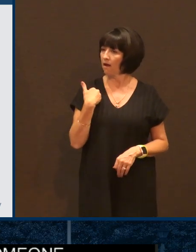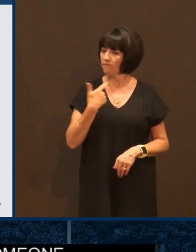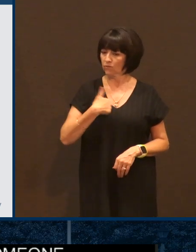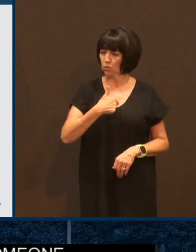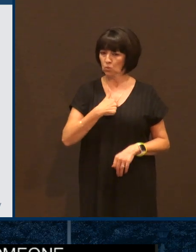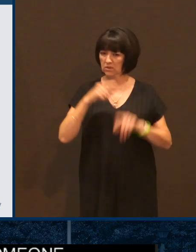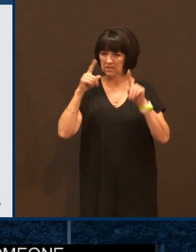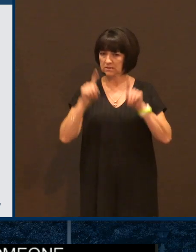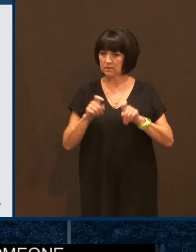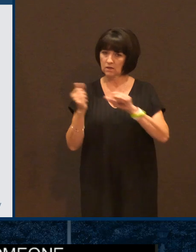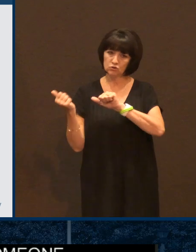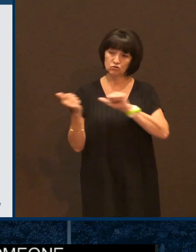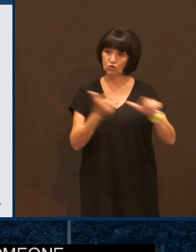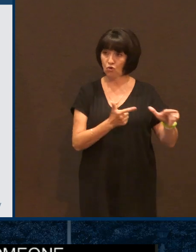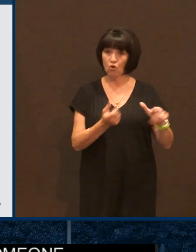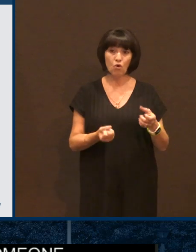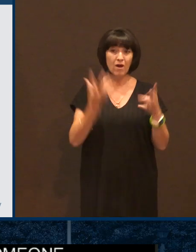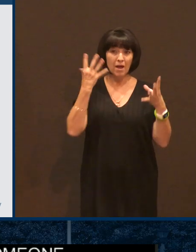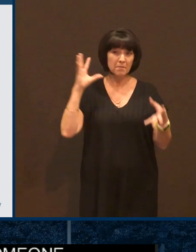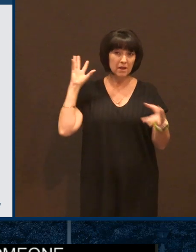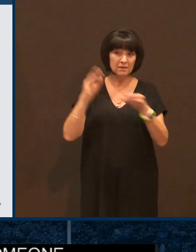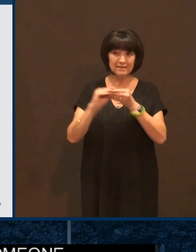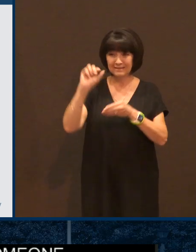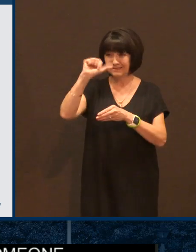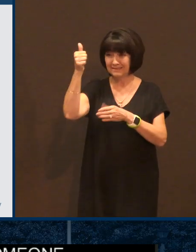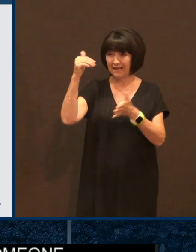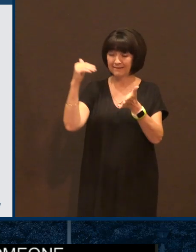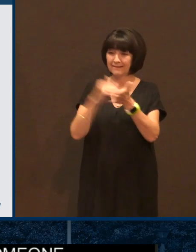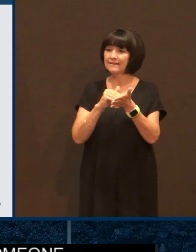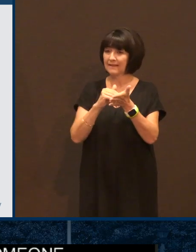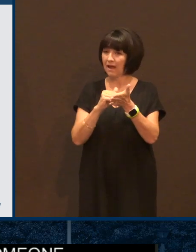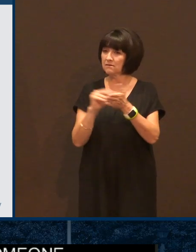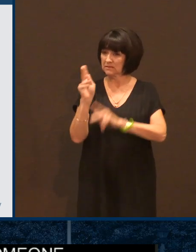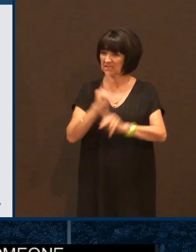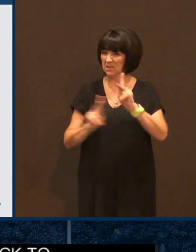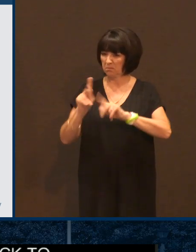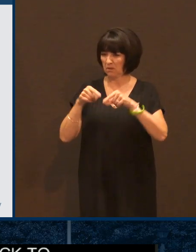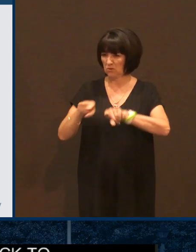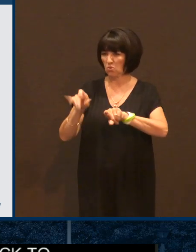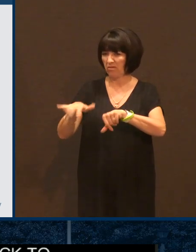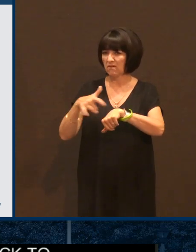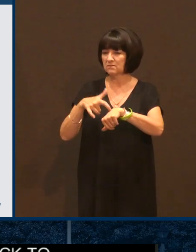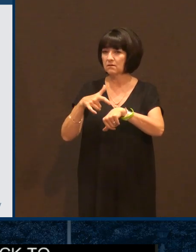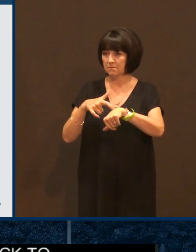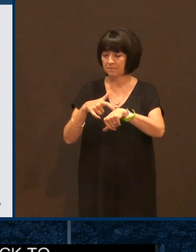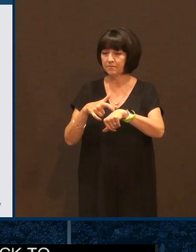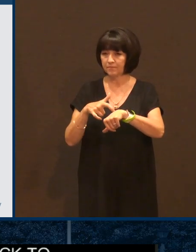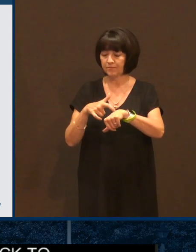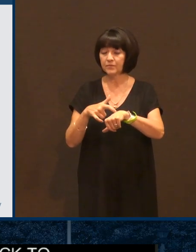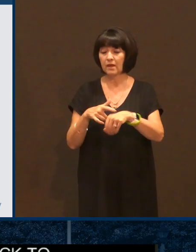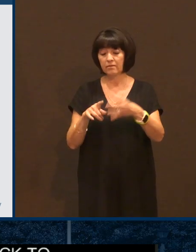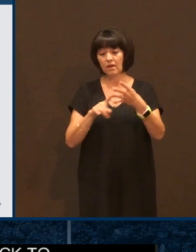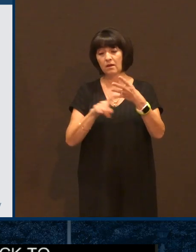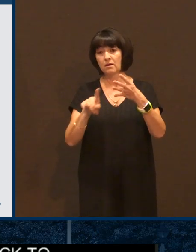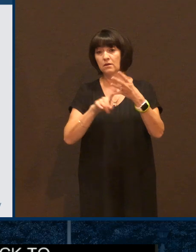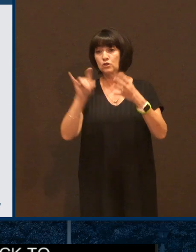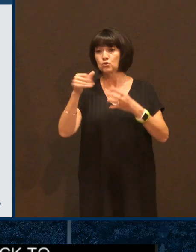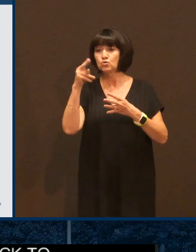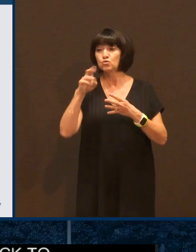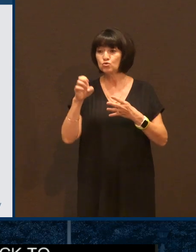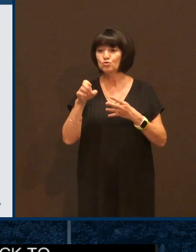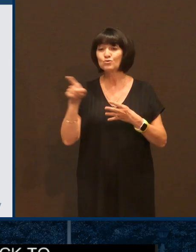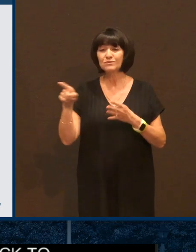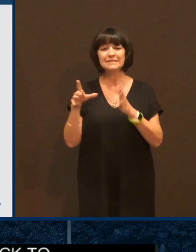tested close to 10,000 Sussex County during that period of time. Into June, when we saw the outbreak after Senior